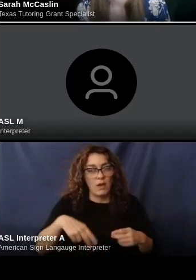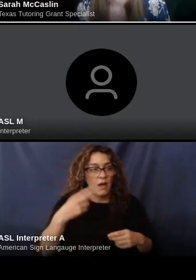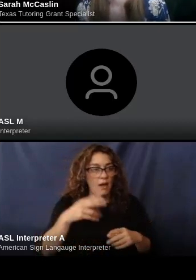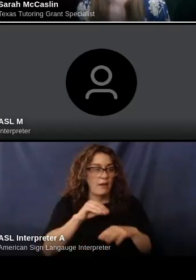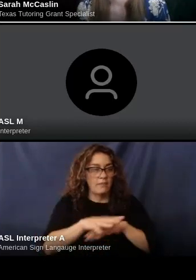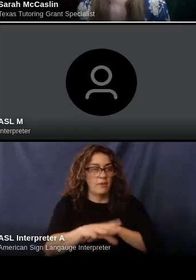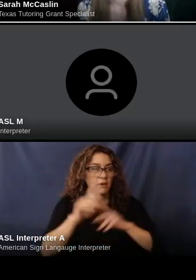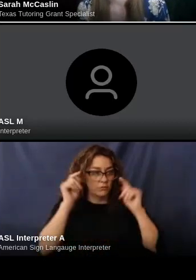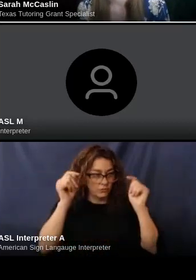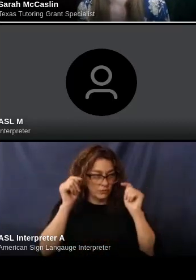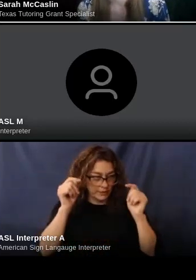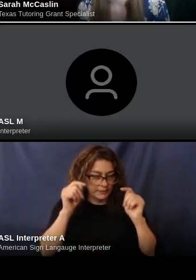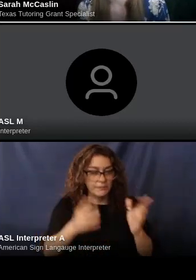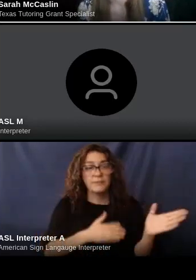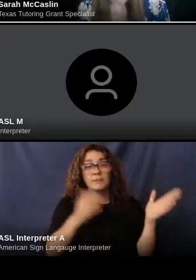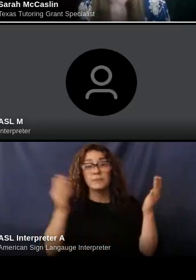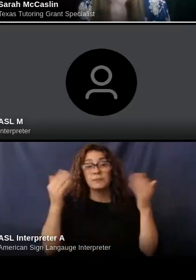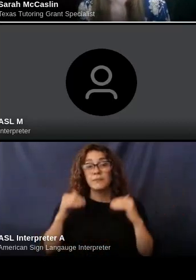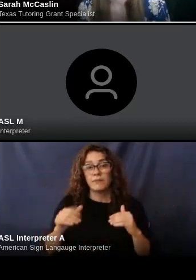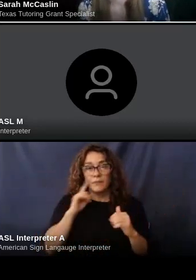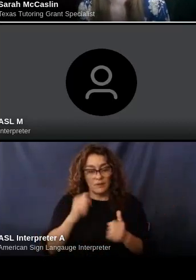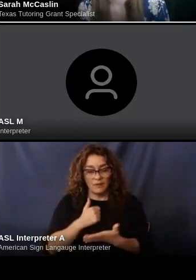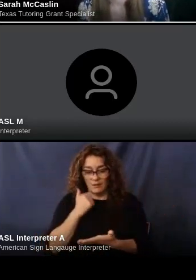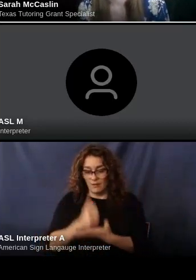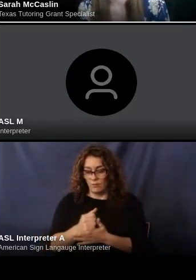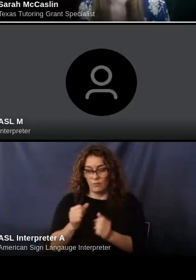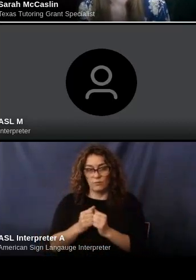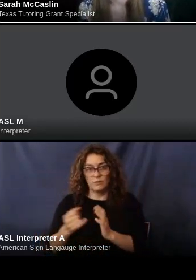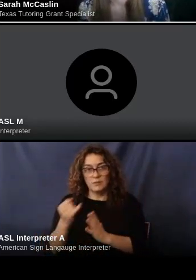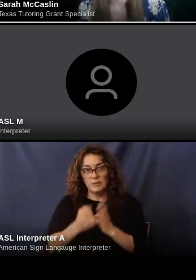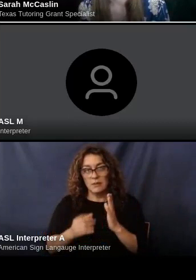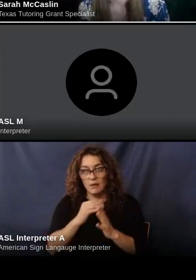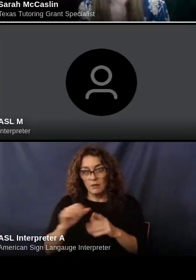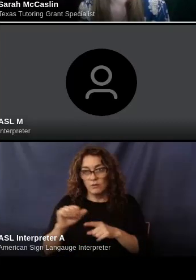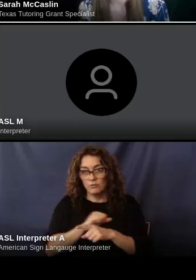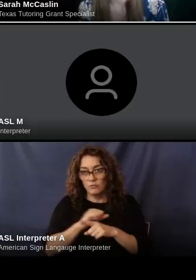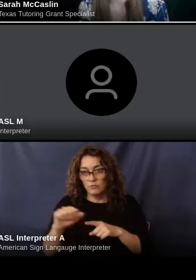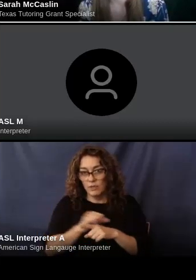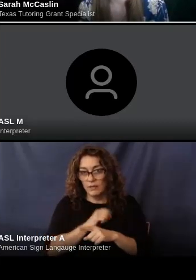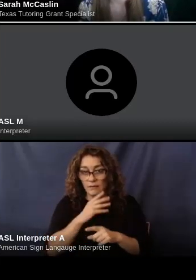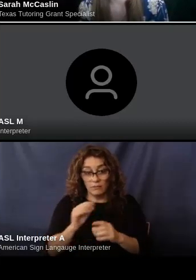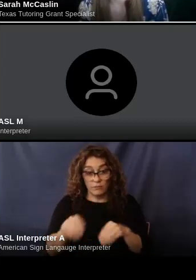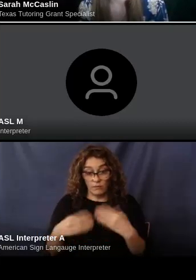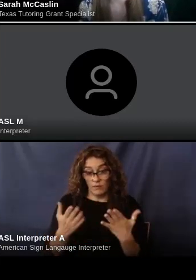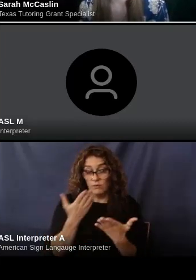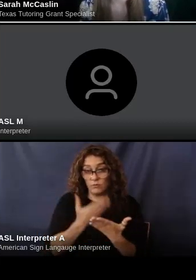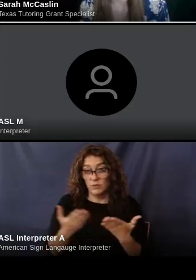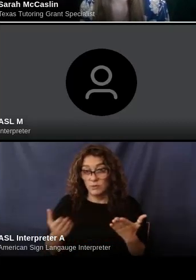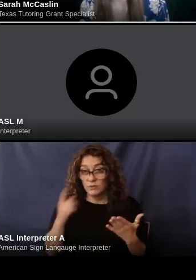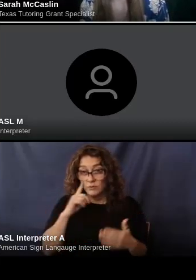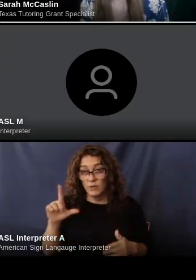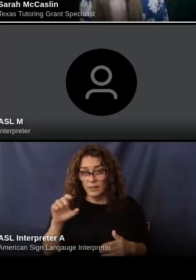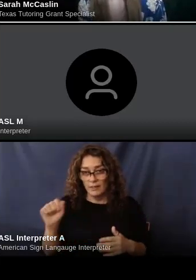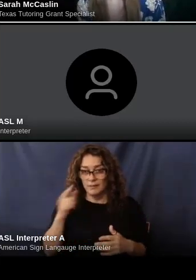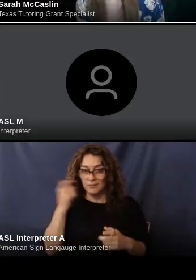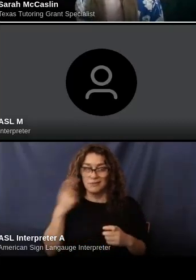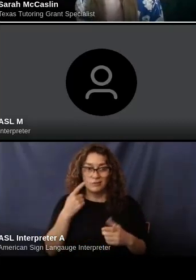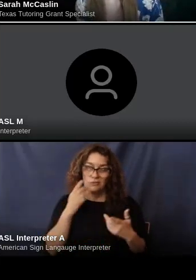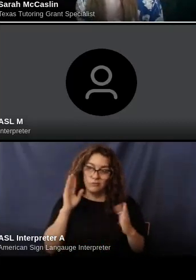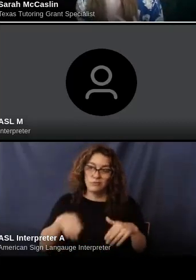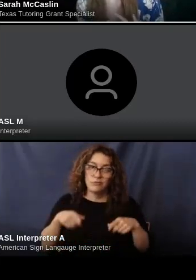and implement tailored trainings and resources for LEAs to use in tackling different challenges and